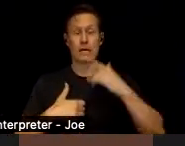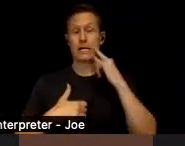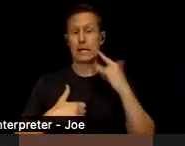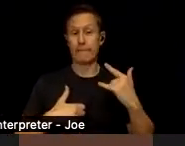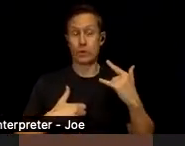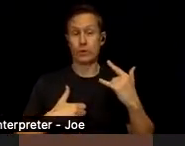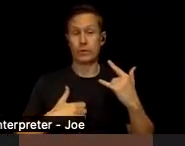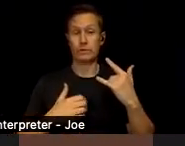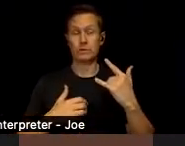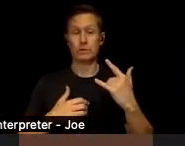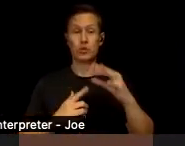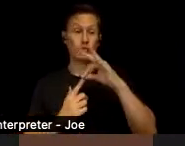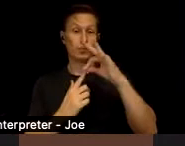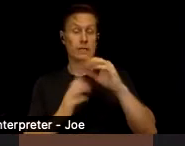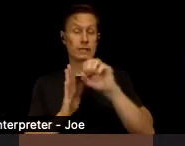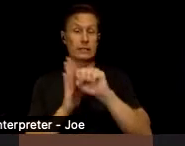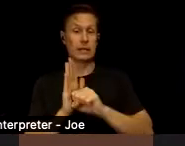unique state. We're in a state that is